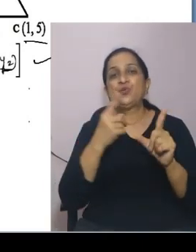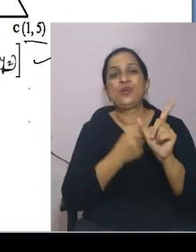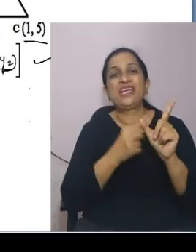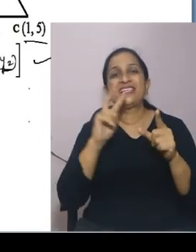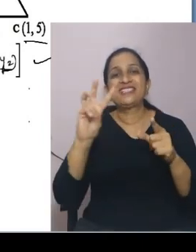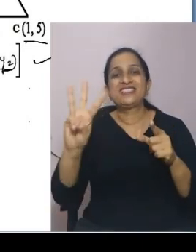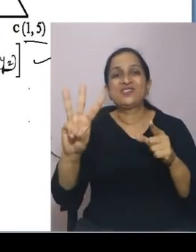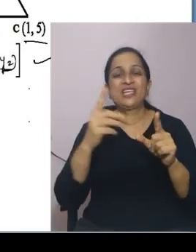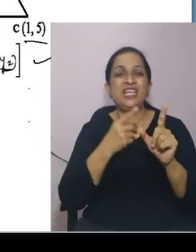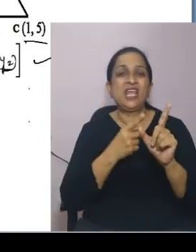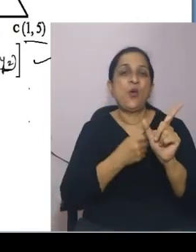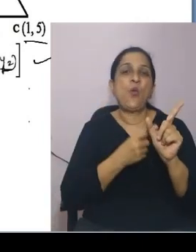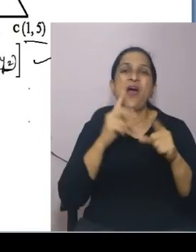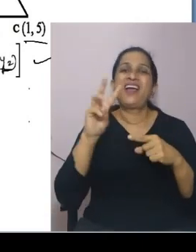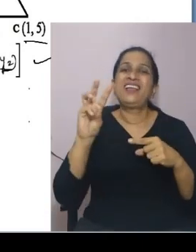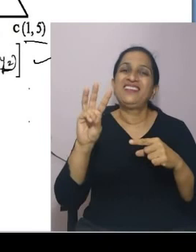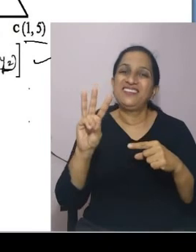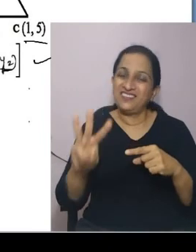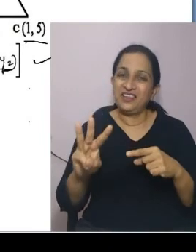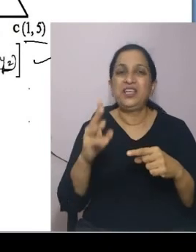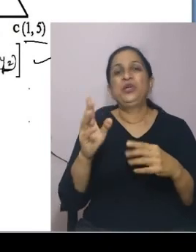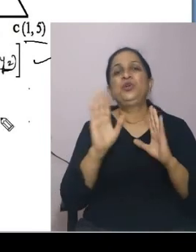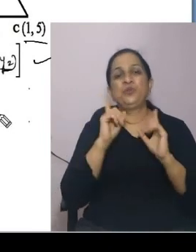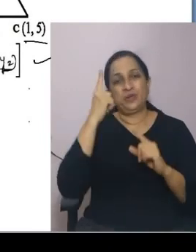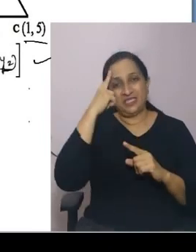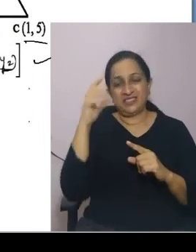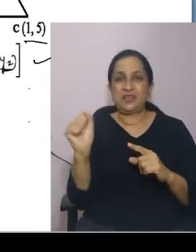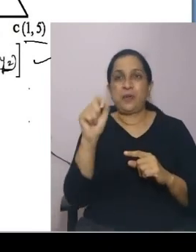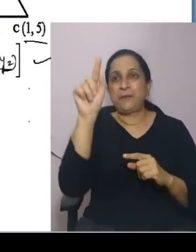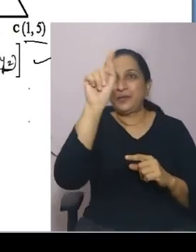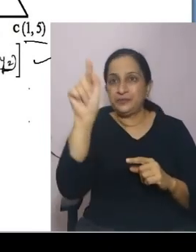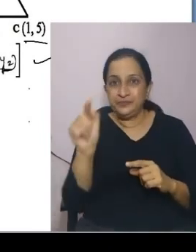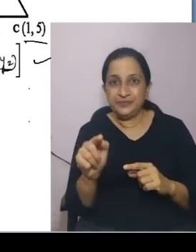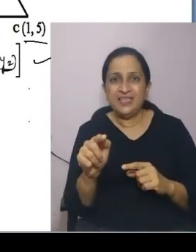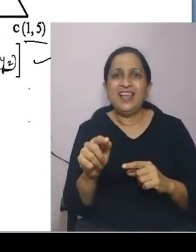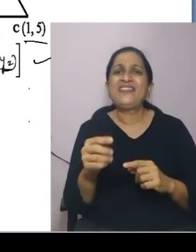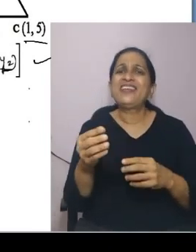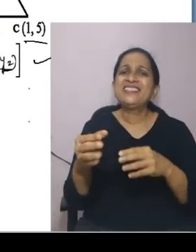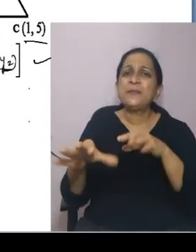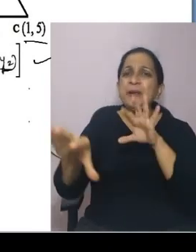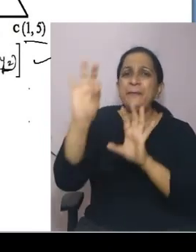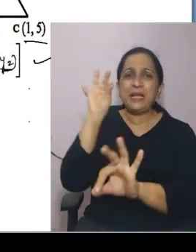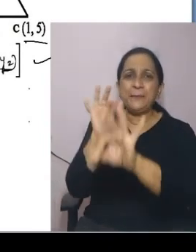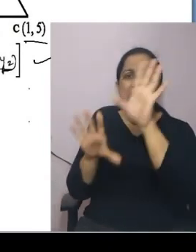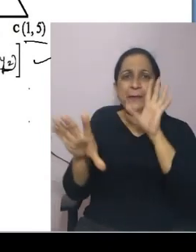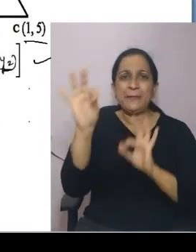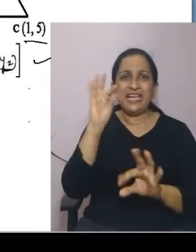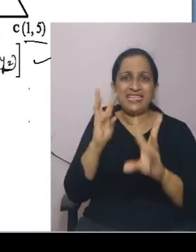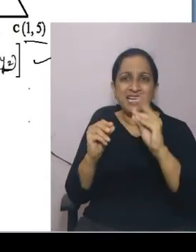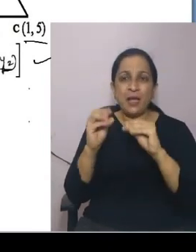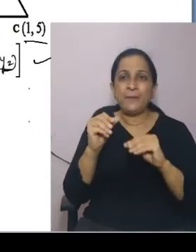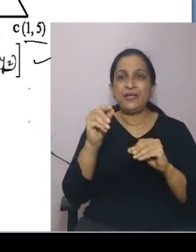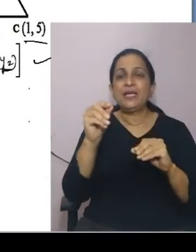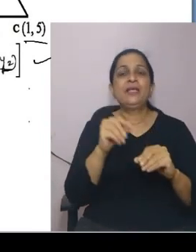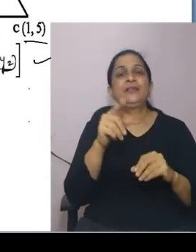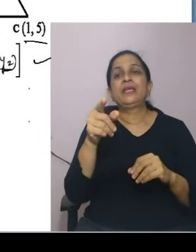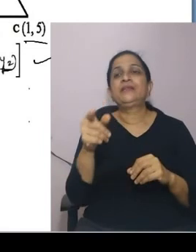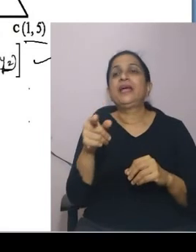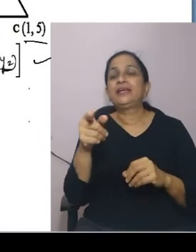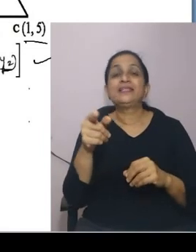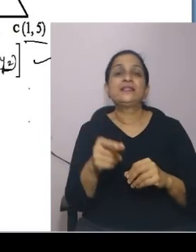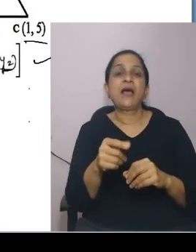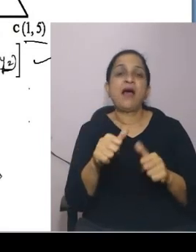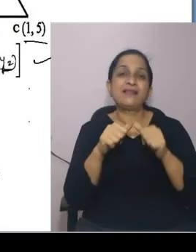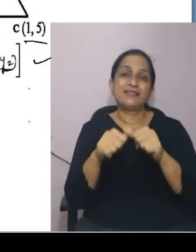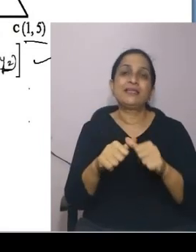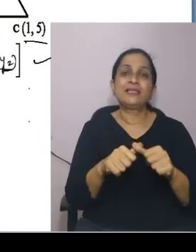so it will be -5. Like that you put the values and find out the area, which is nothing